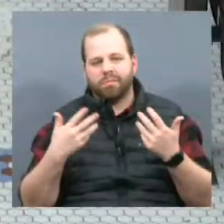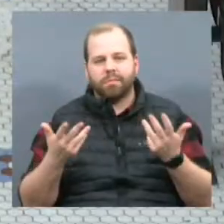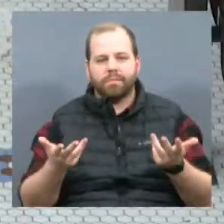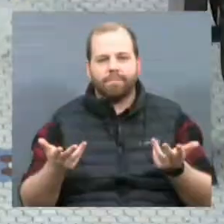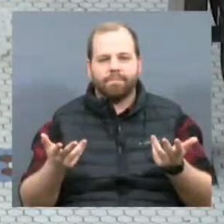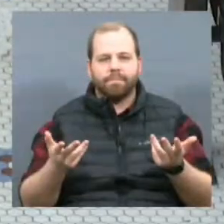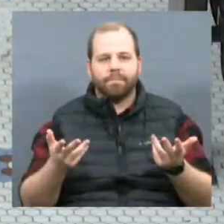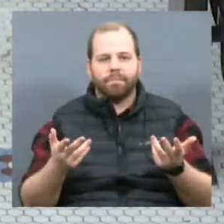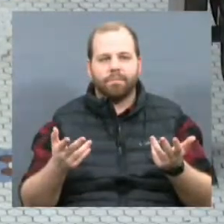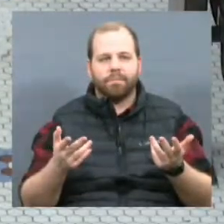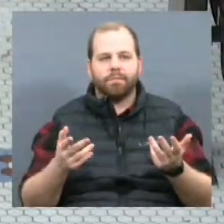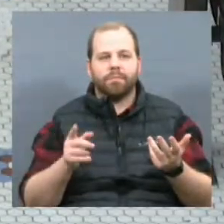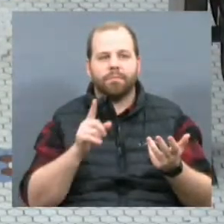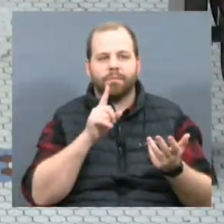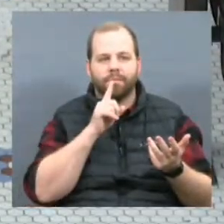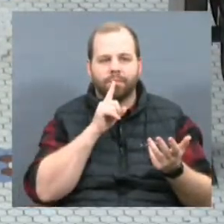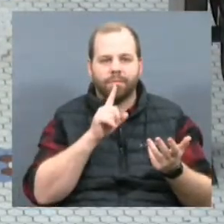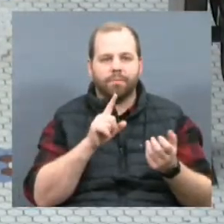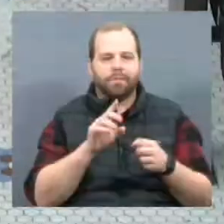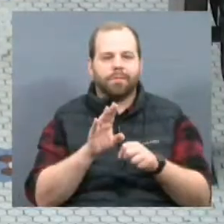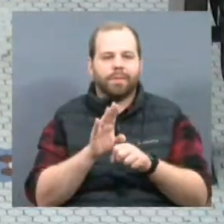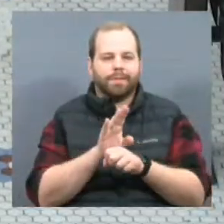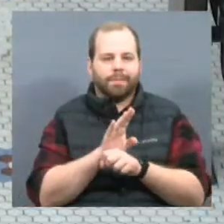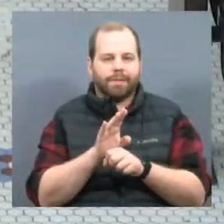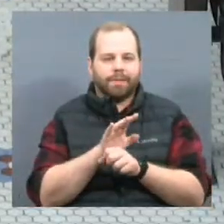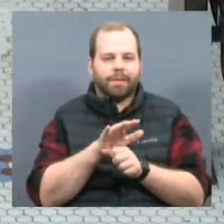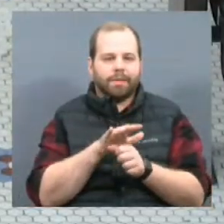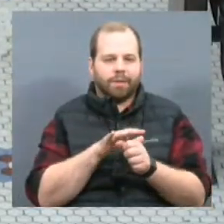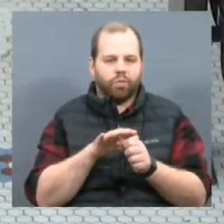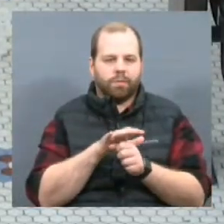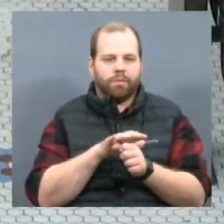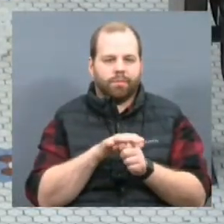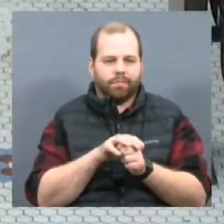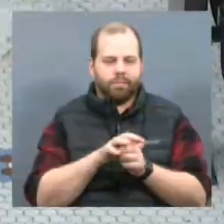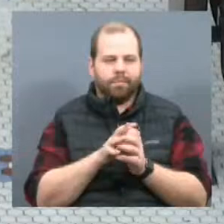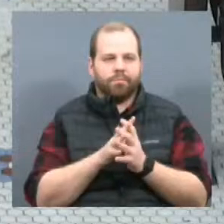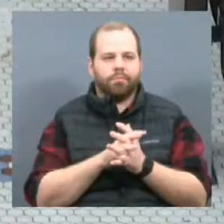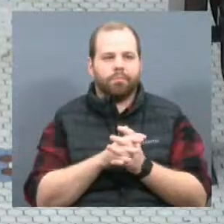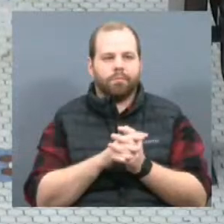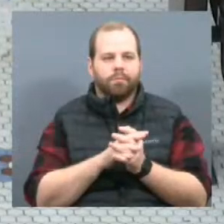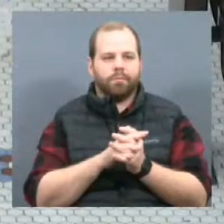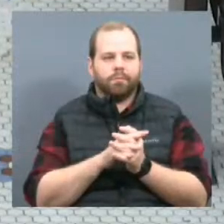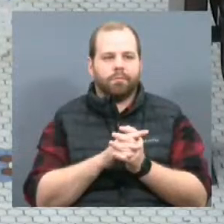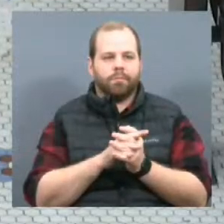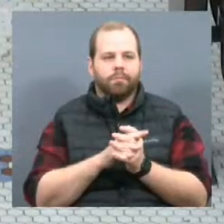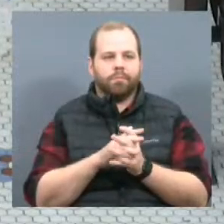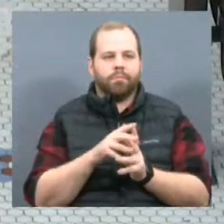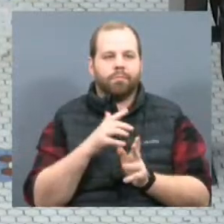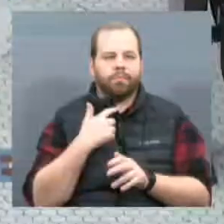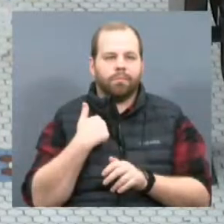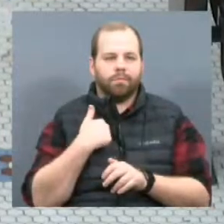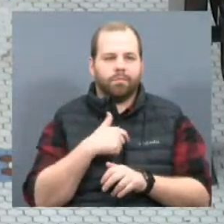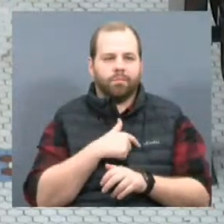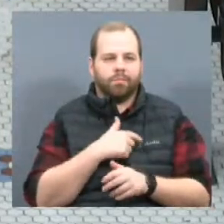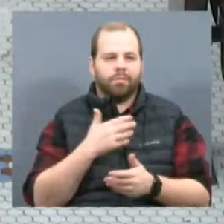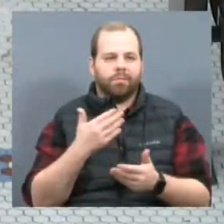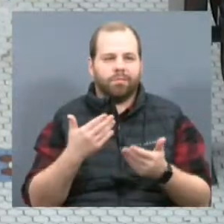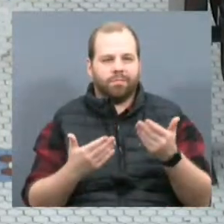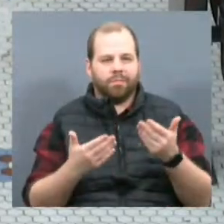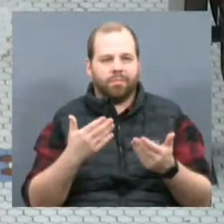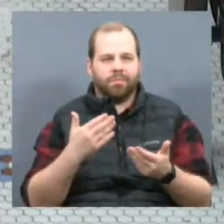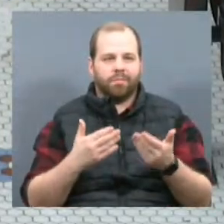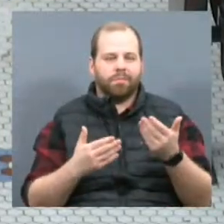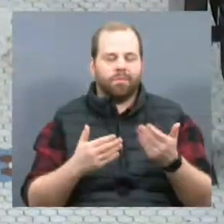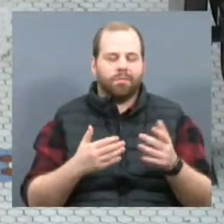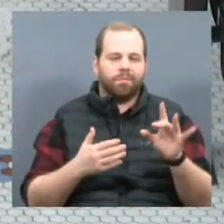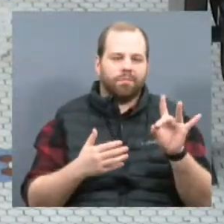It's quite a very busy area for us. We have maybe